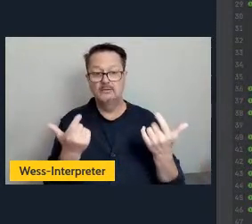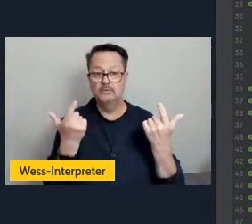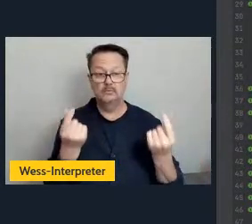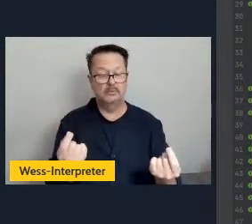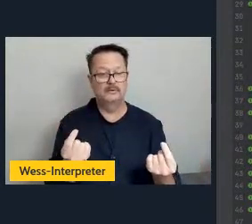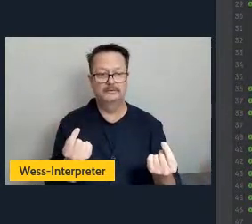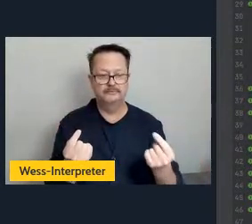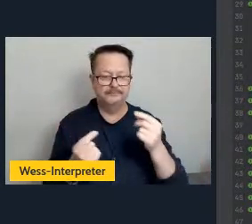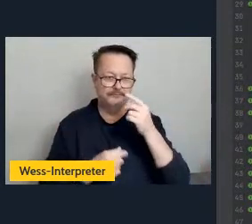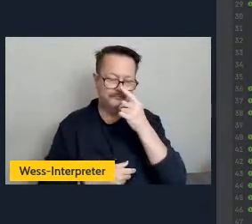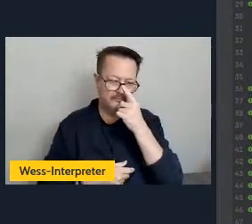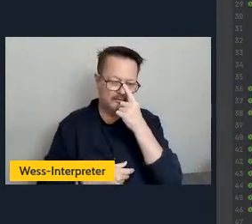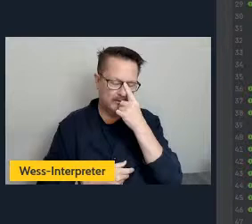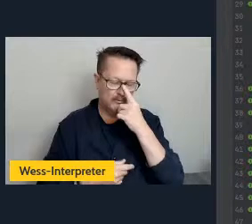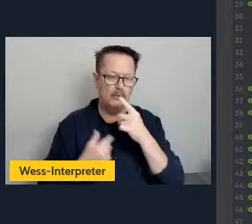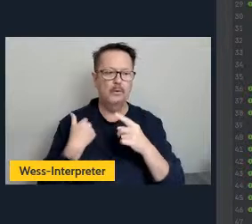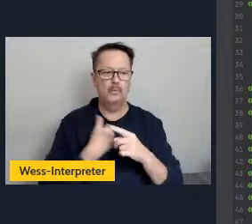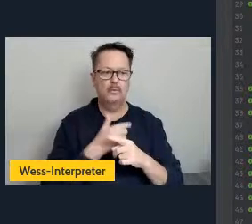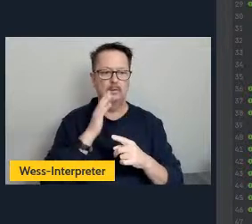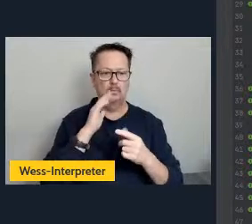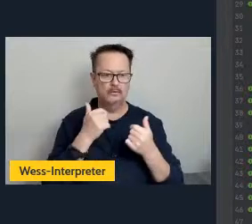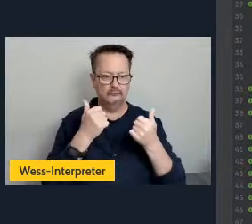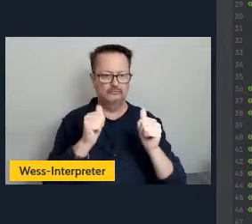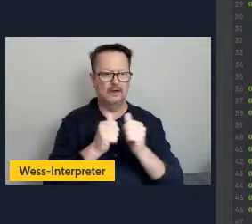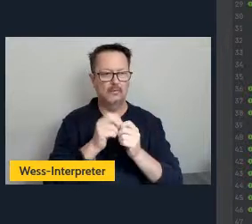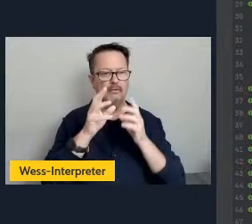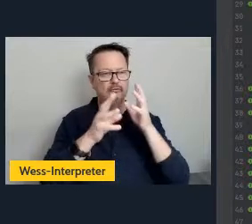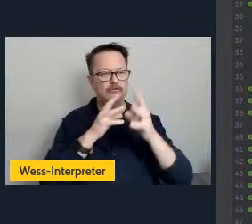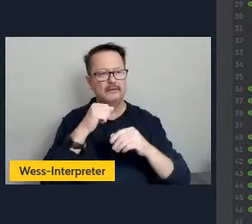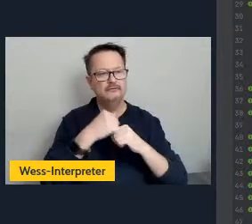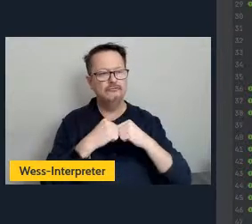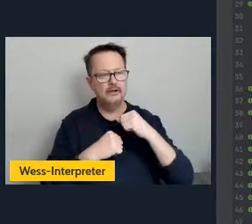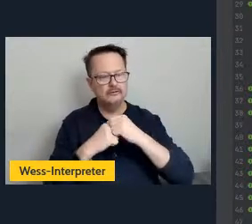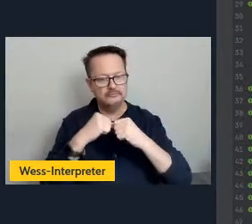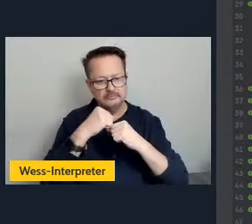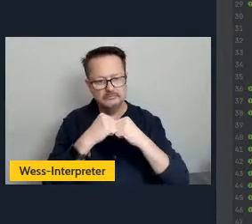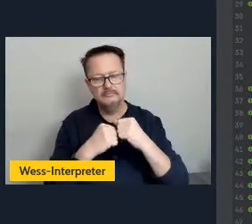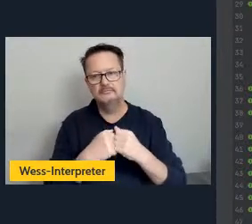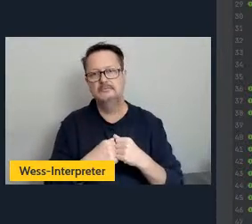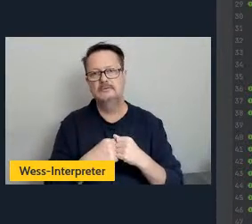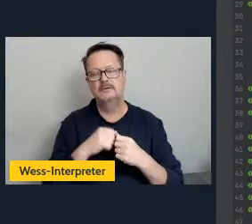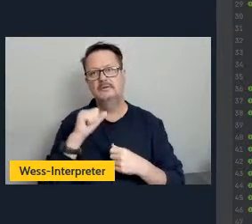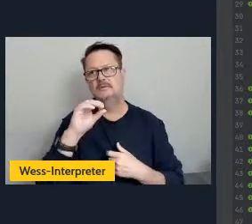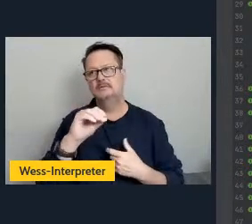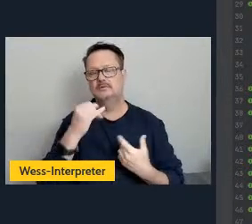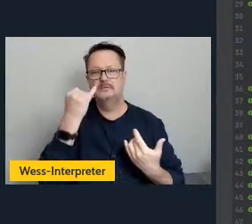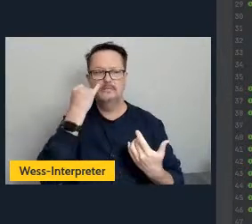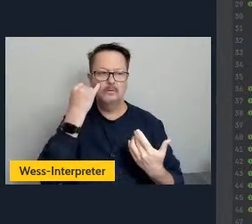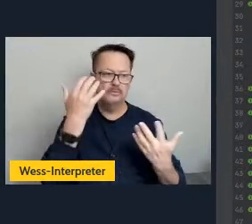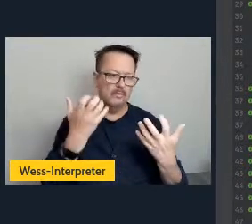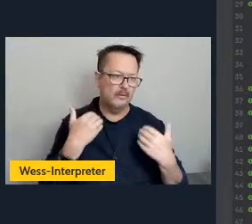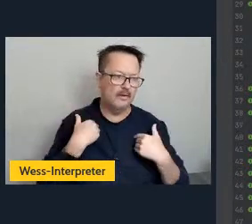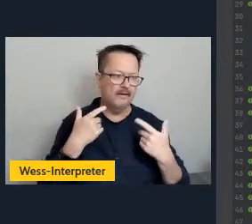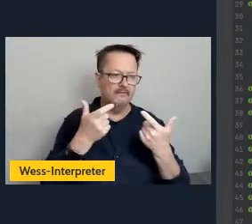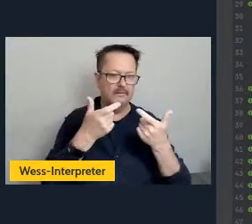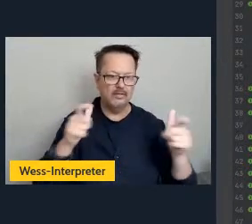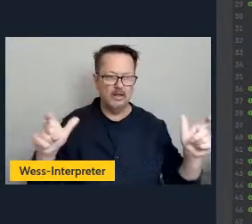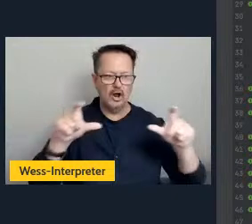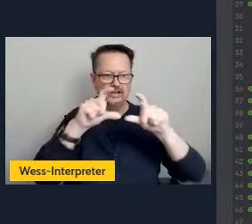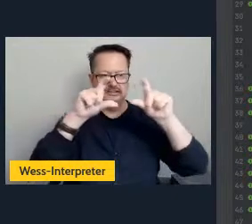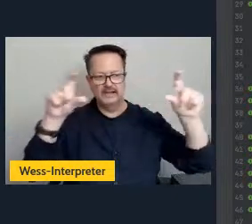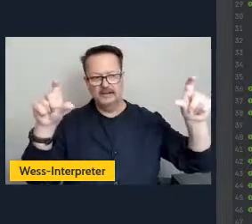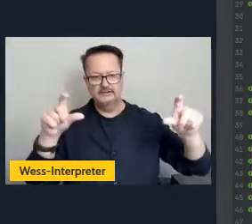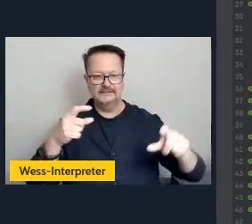do? We are going to try with creating some structure. So let's say we want to have a large header